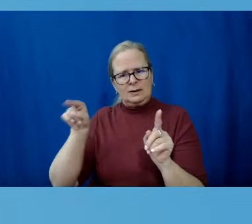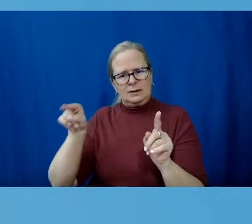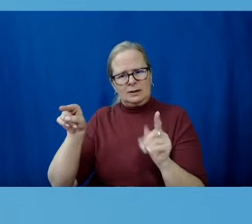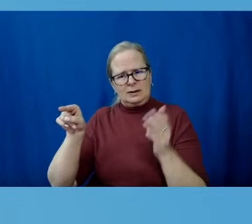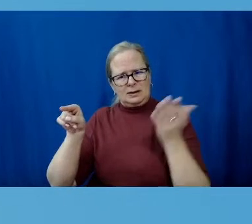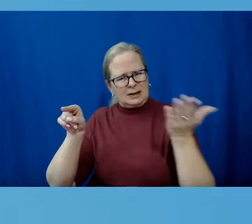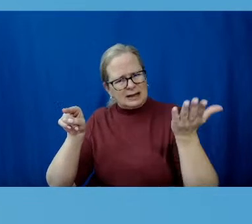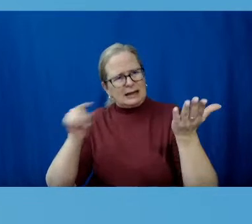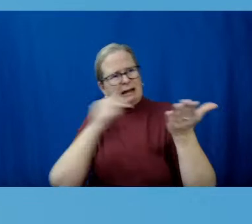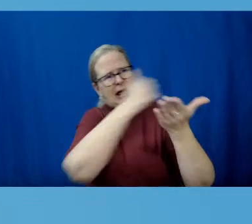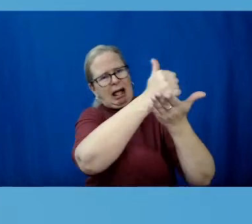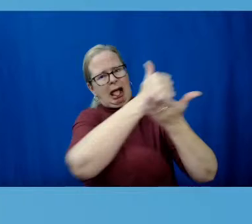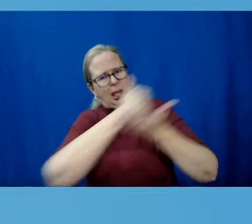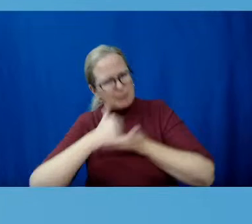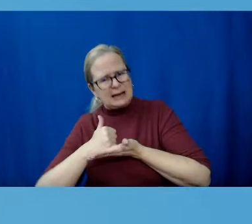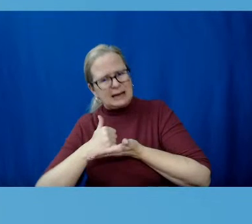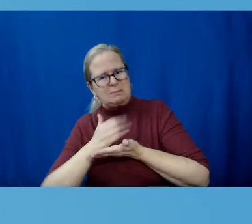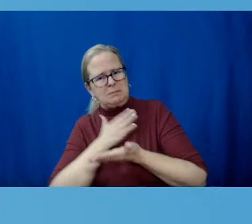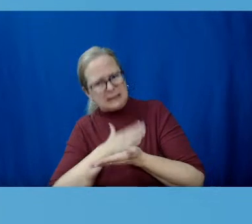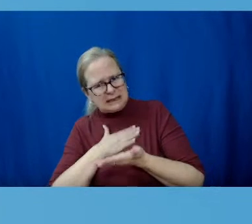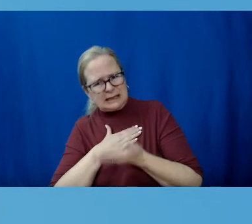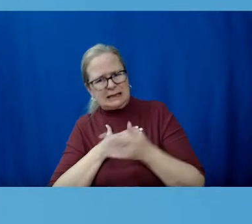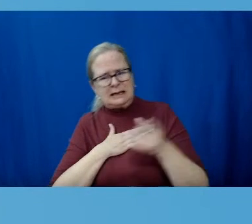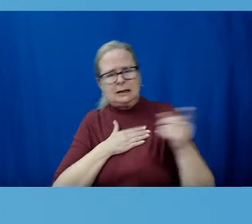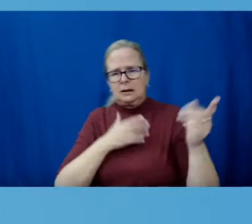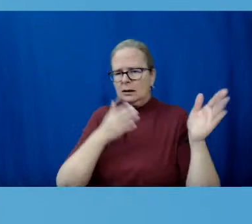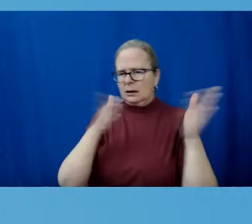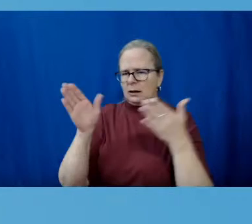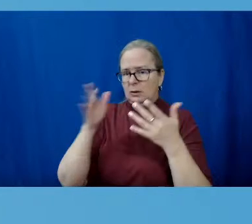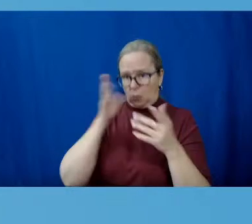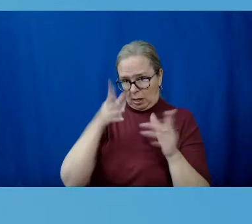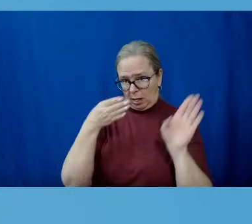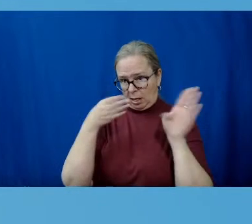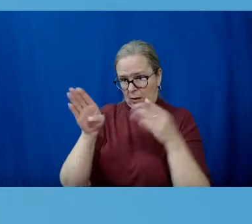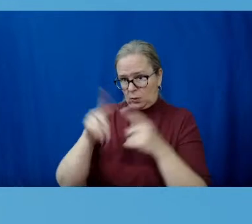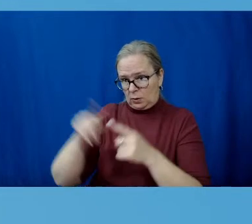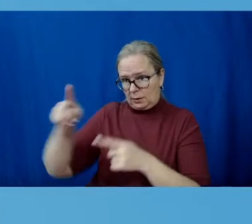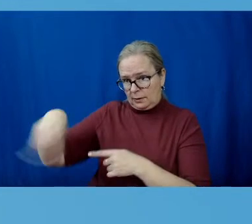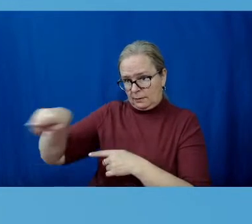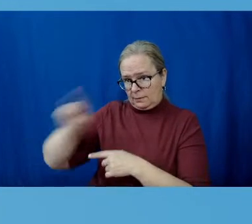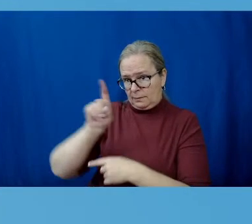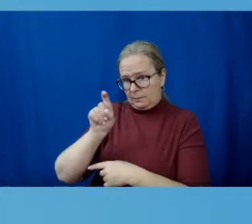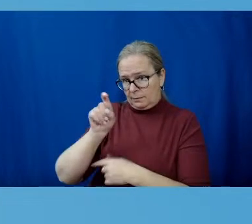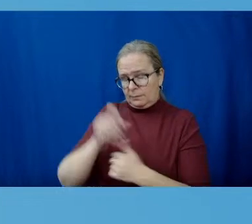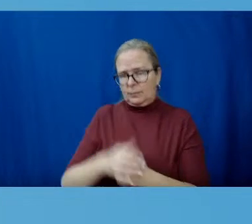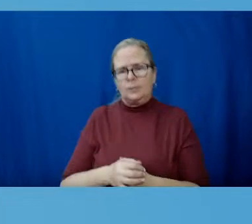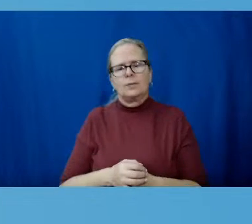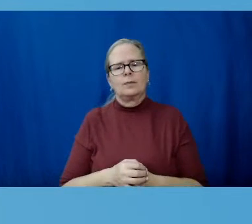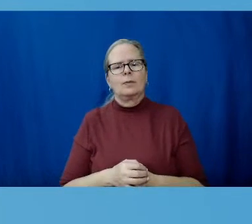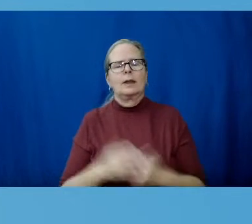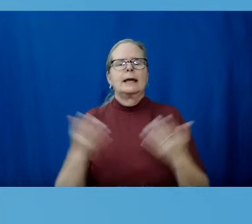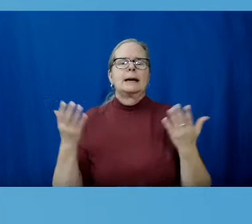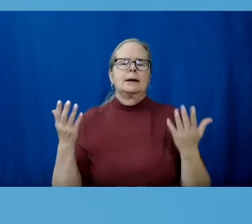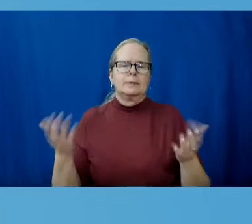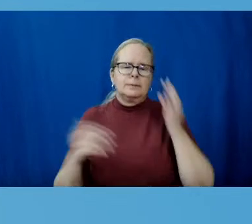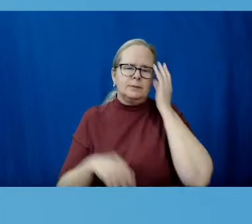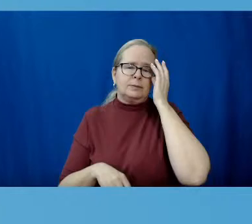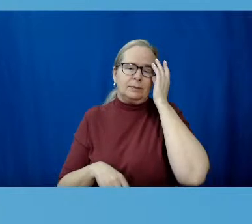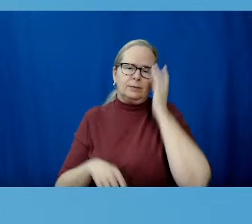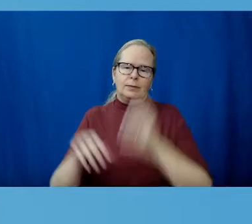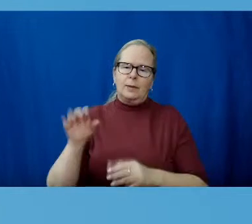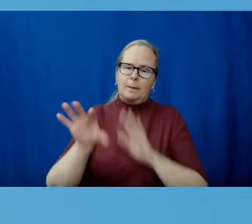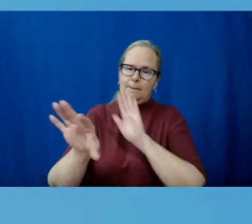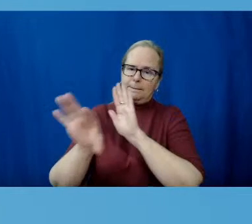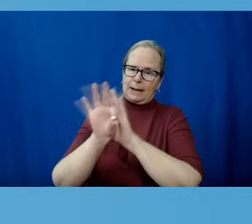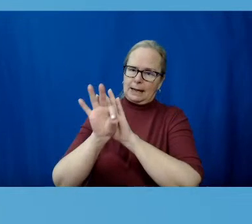Well, let's look at Alison Redford, right? Alison Redford was pushed out as premier between an